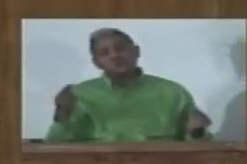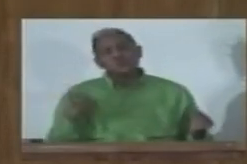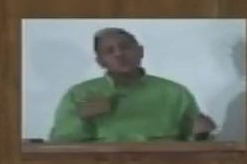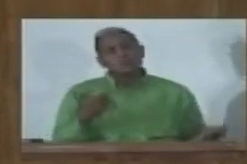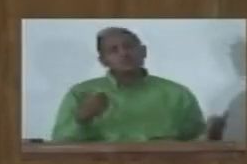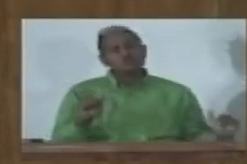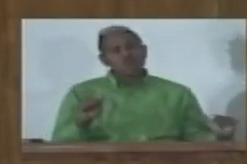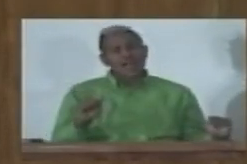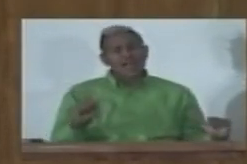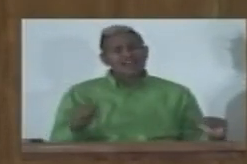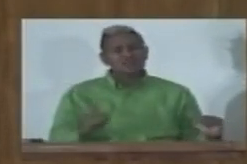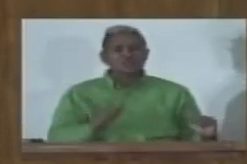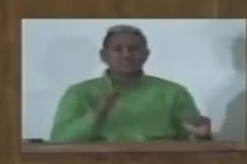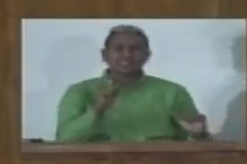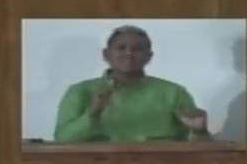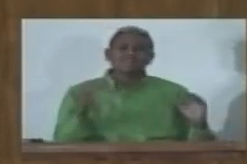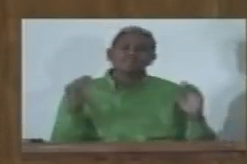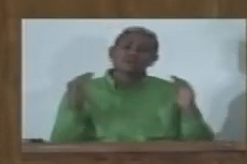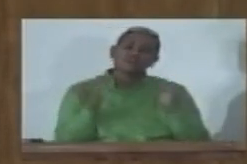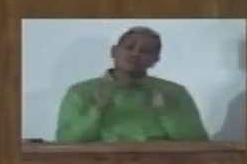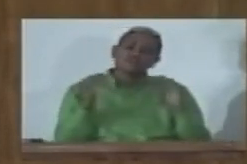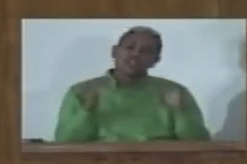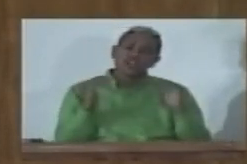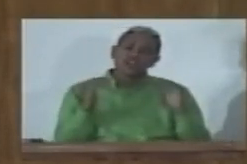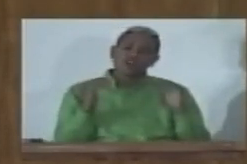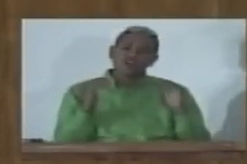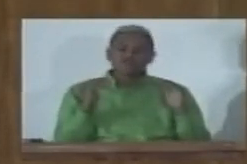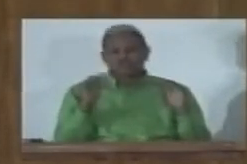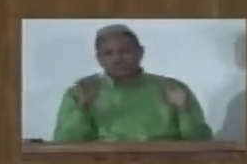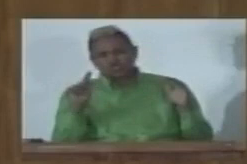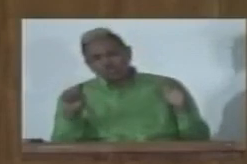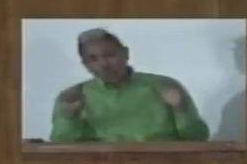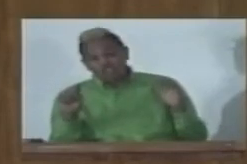to build a just, fair, equitable,